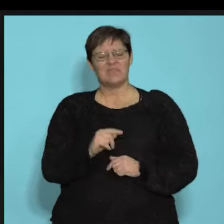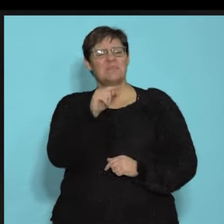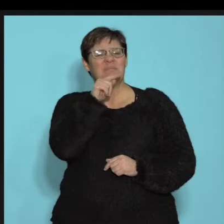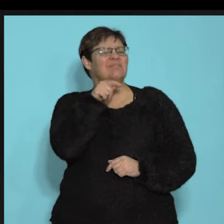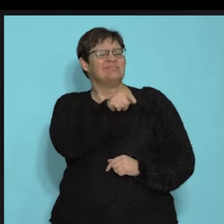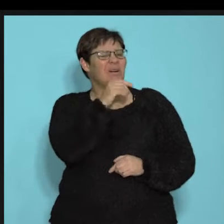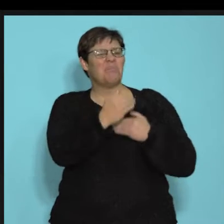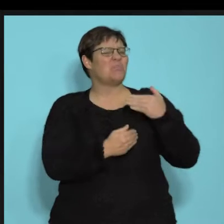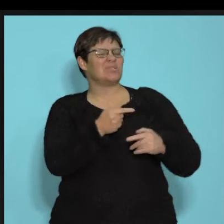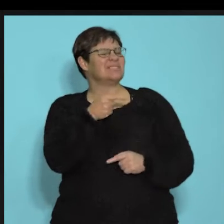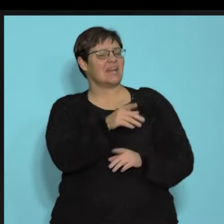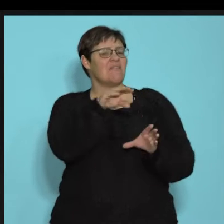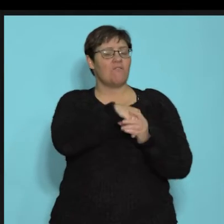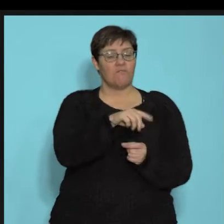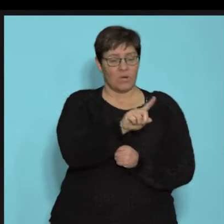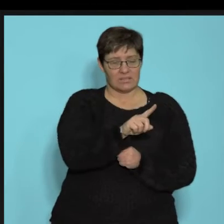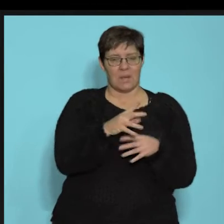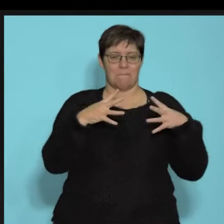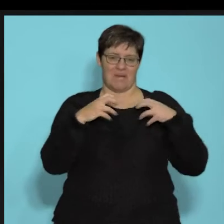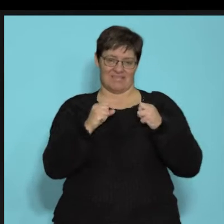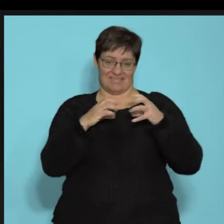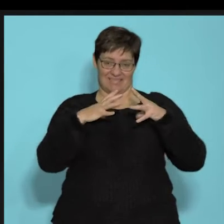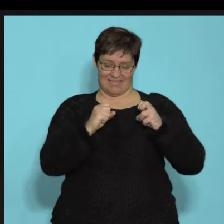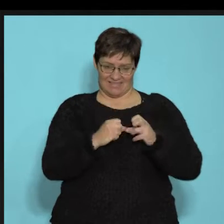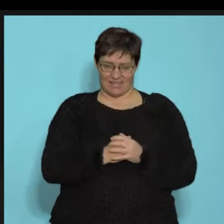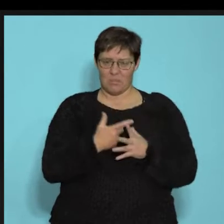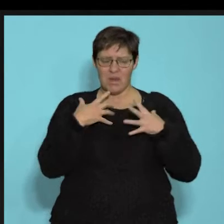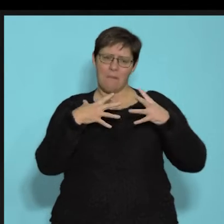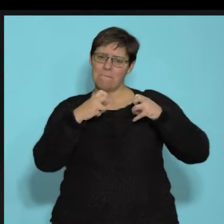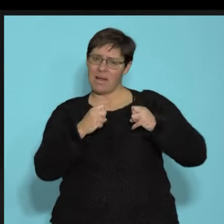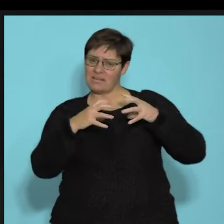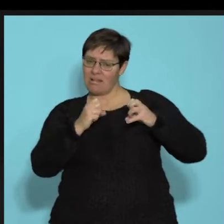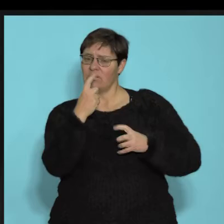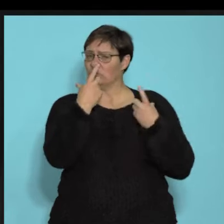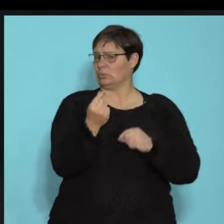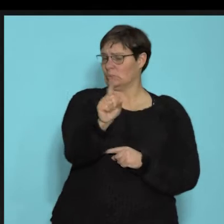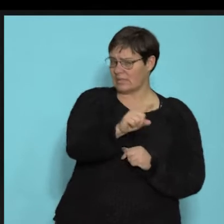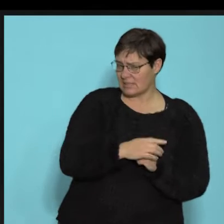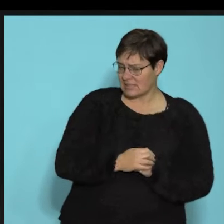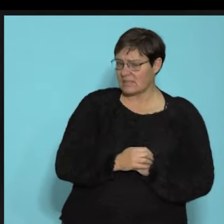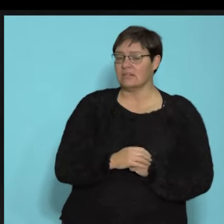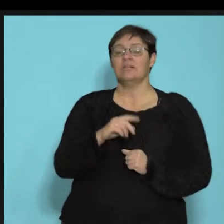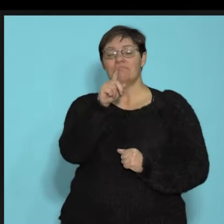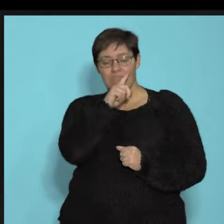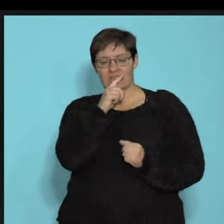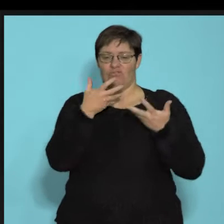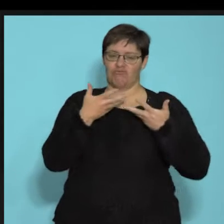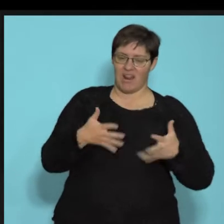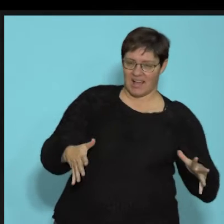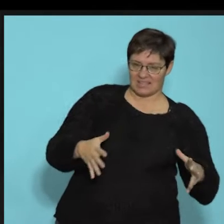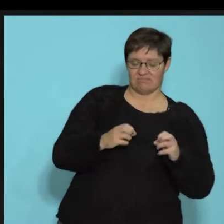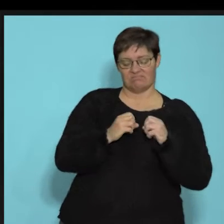a mechanical process involves muscles. Because what do muscles need to be able to do? They need to be able